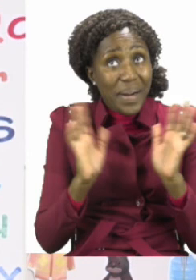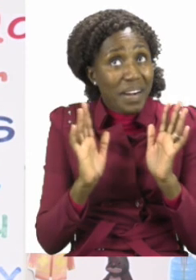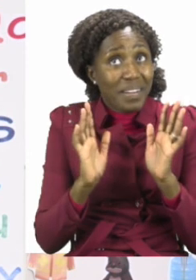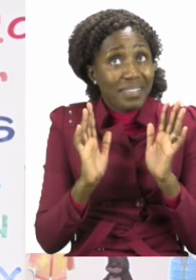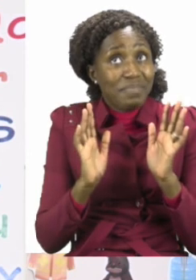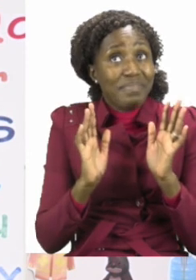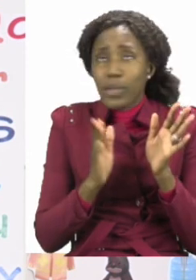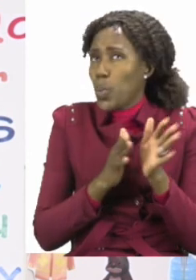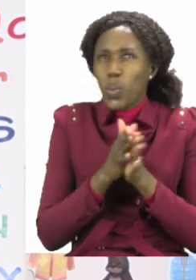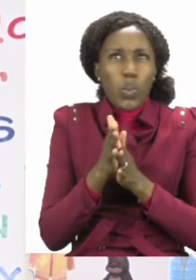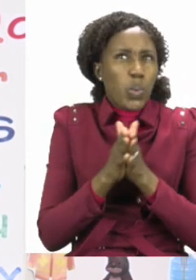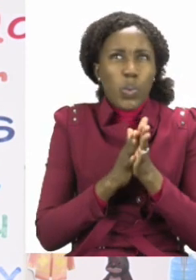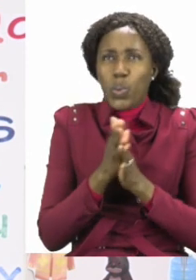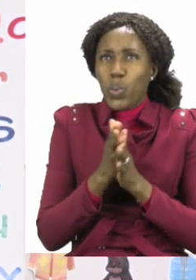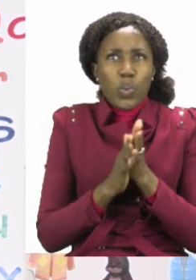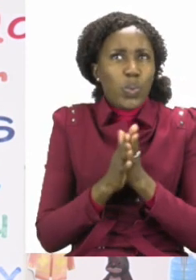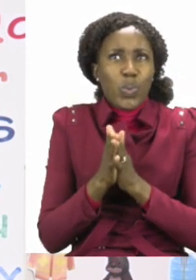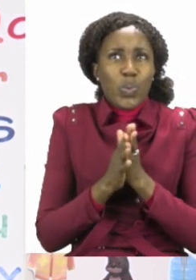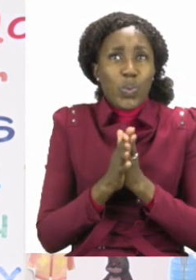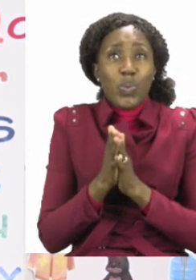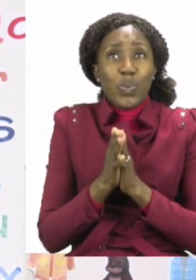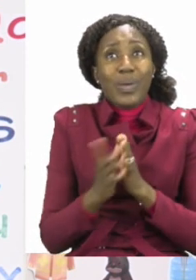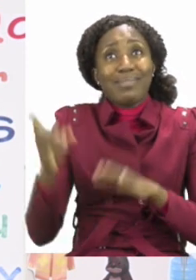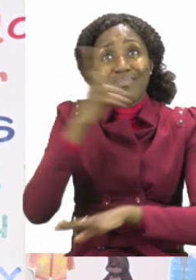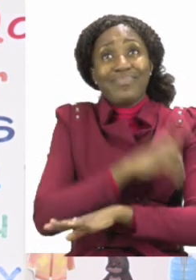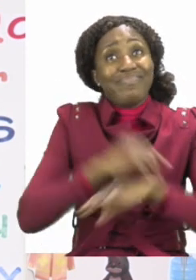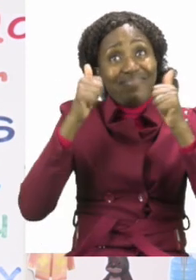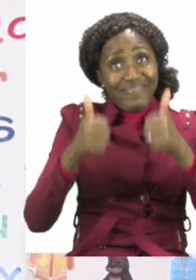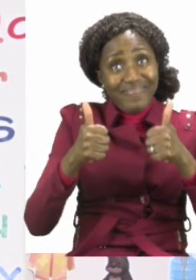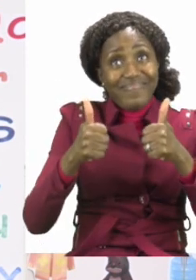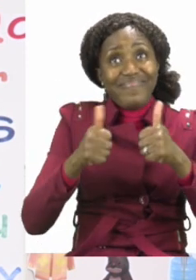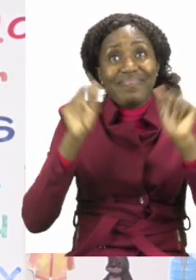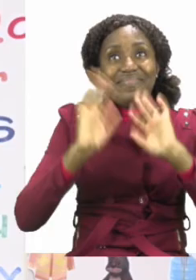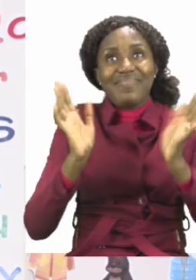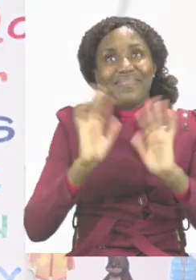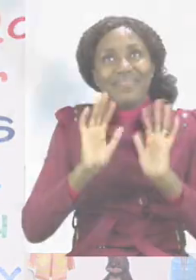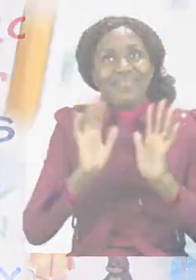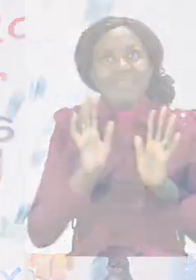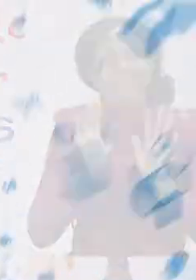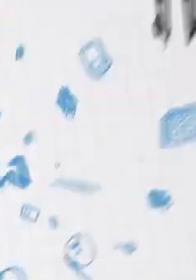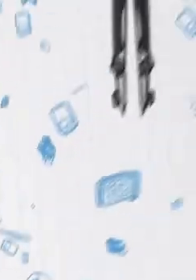with us today. So have a good day. Goodbye.